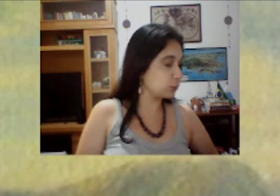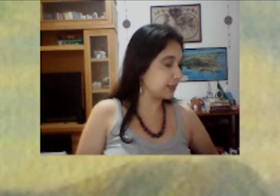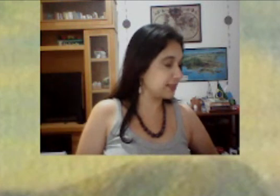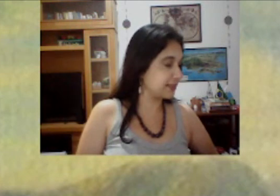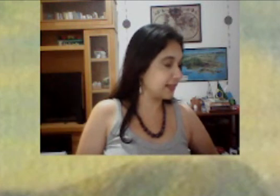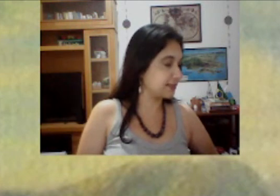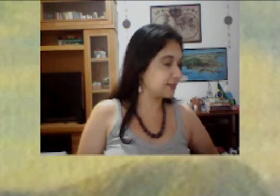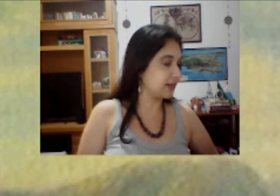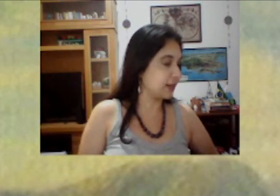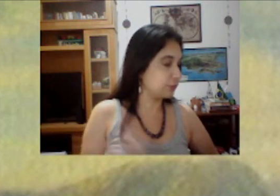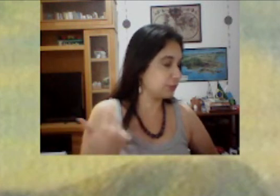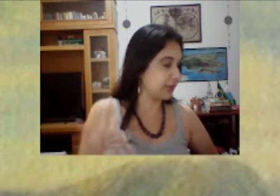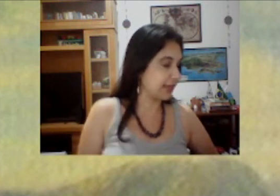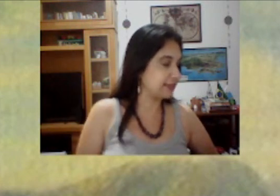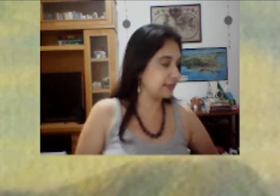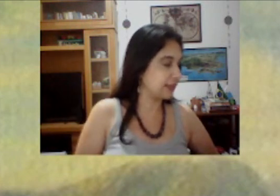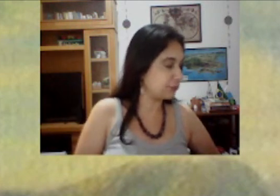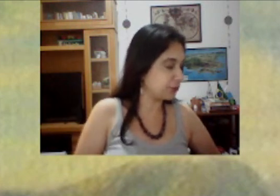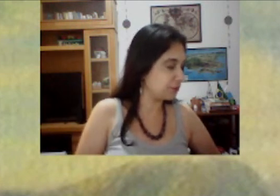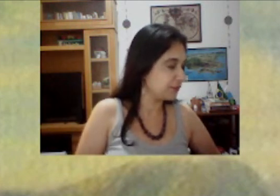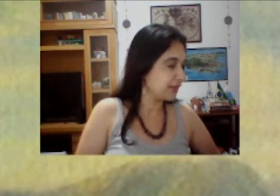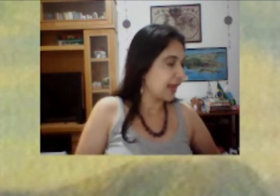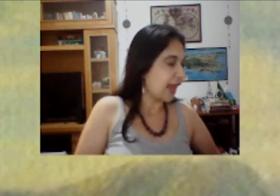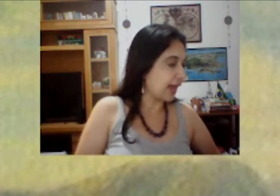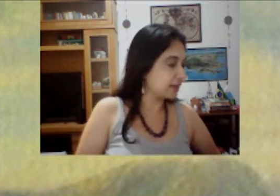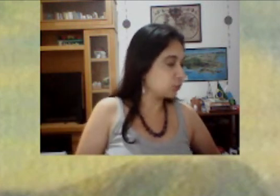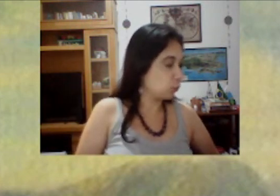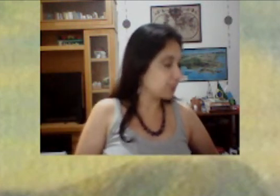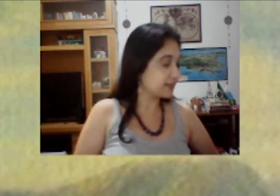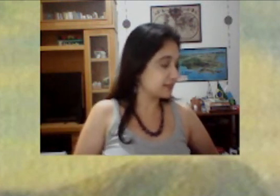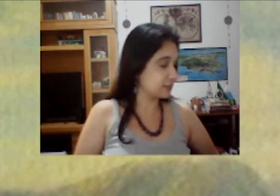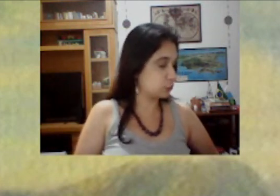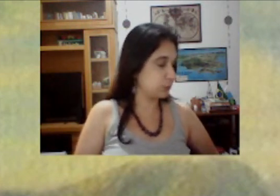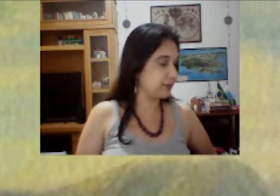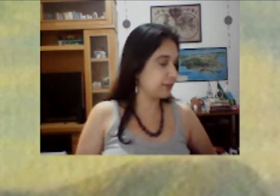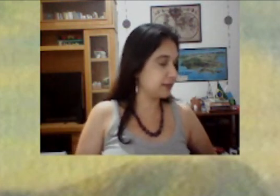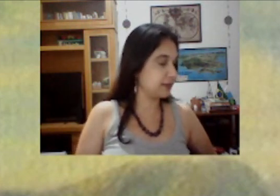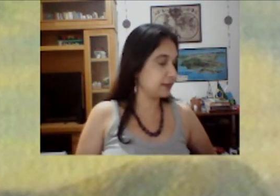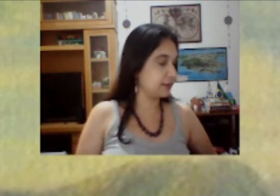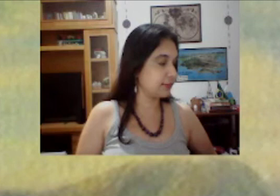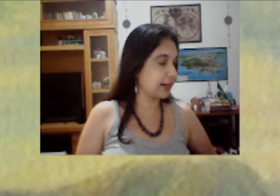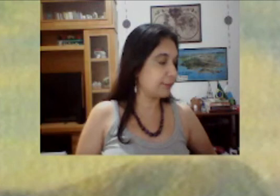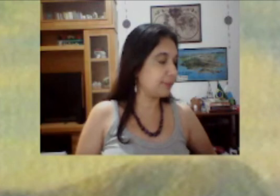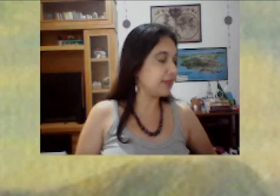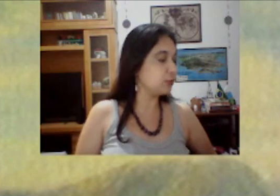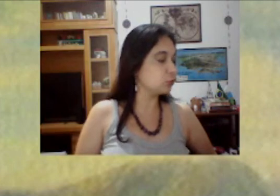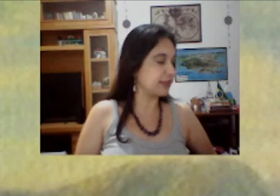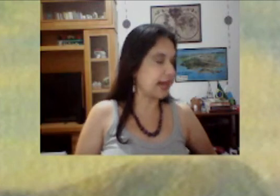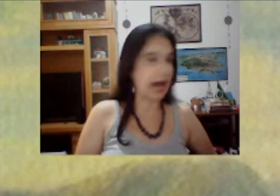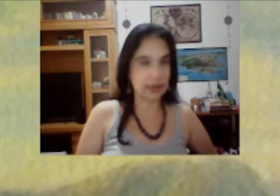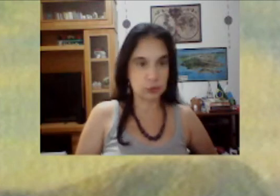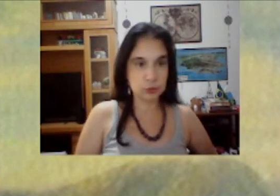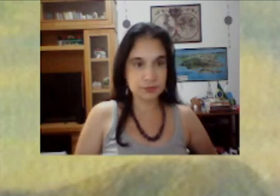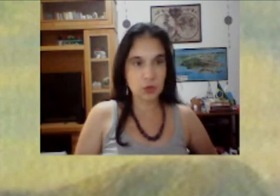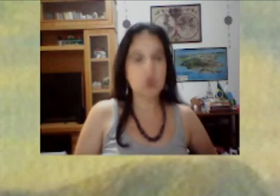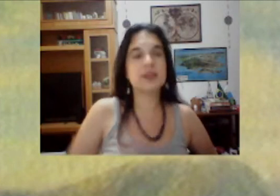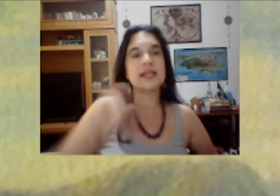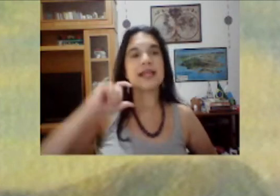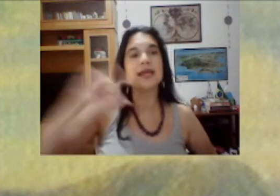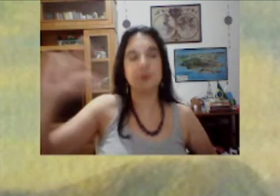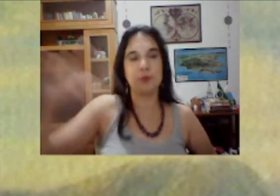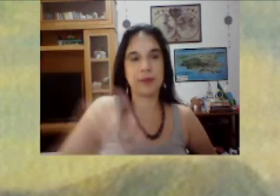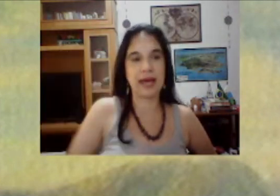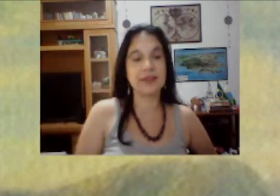April 26th of 1811. And with this decree, the Caminho do Aterrado, or